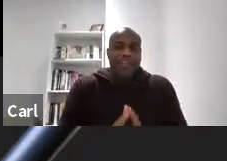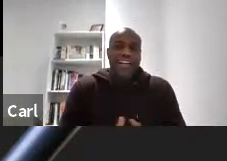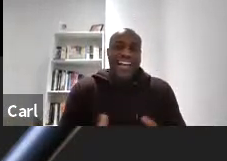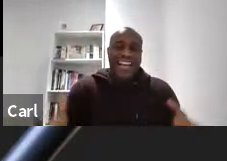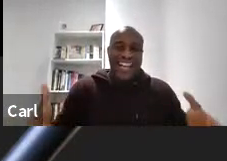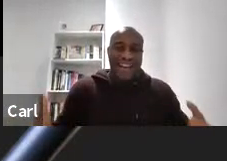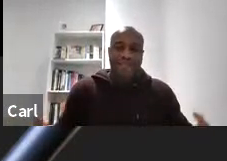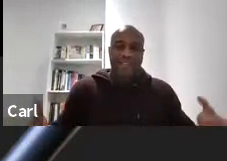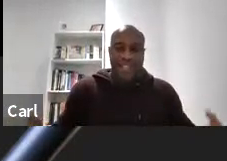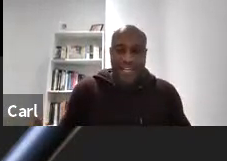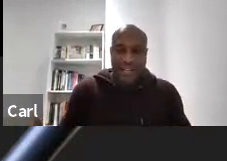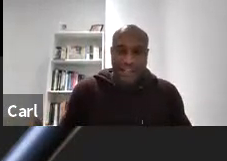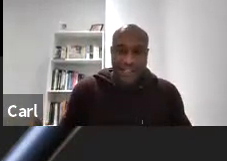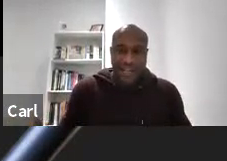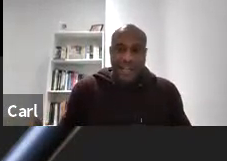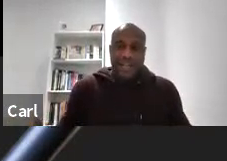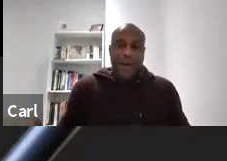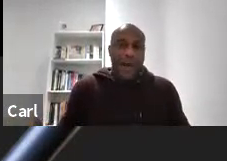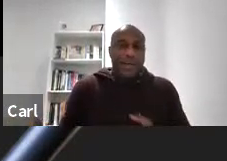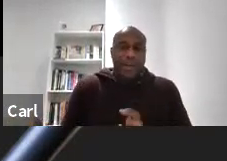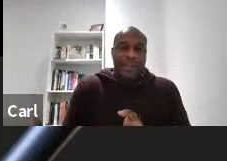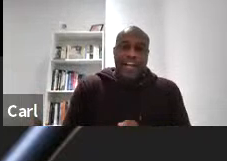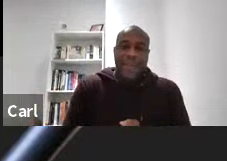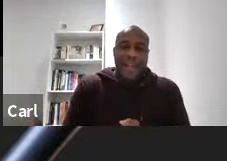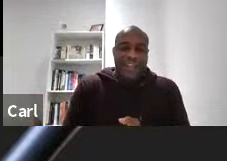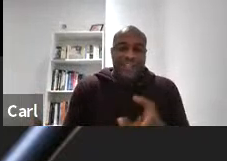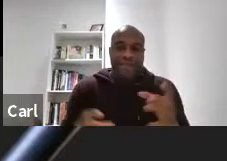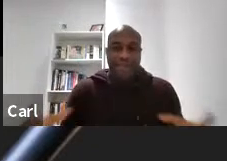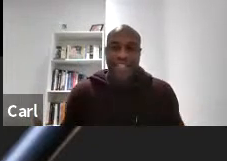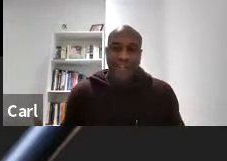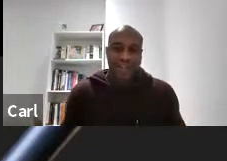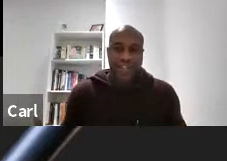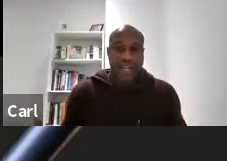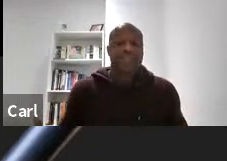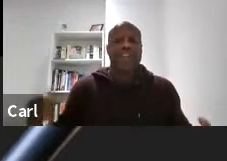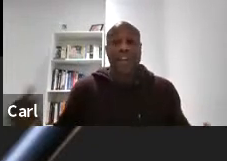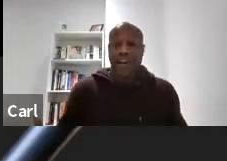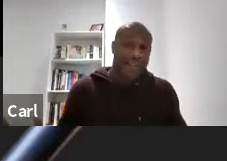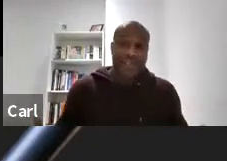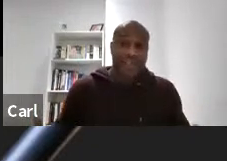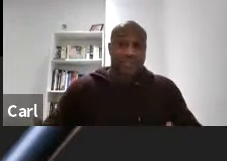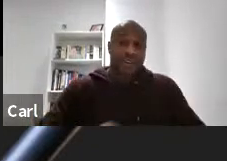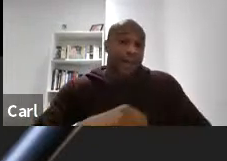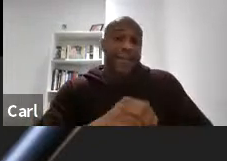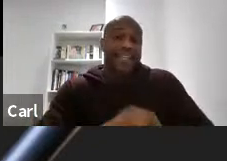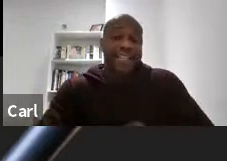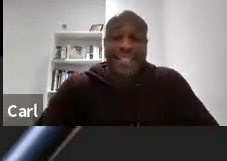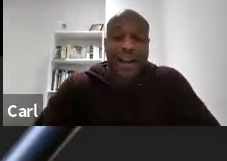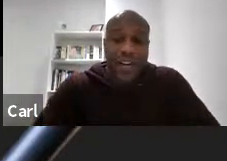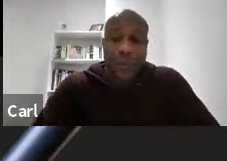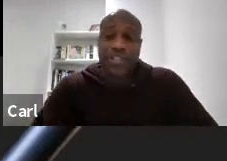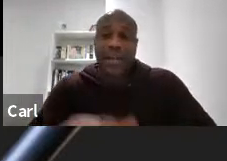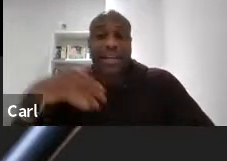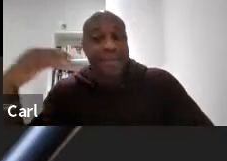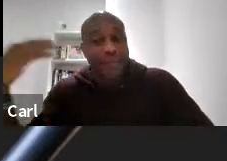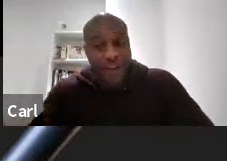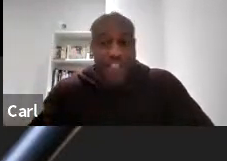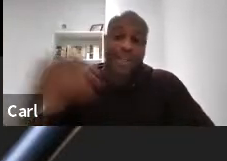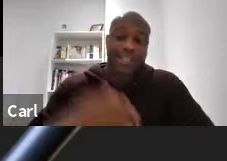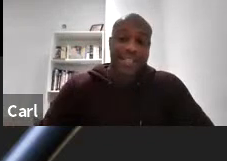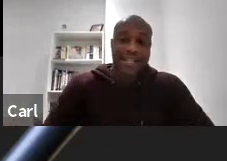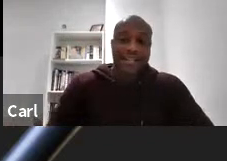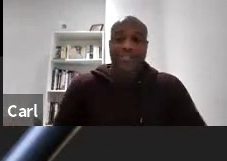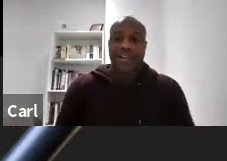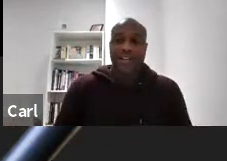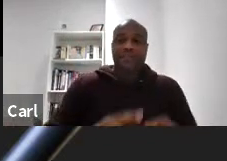development took 11 years, you know, and by the time they actually developed their technology, the likes of BT Cellnet, which then became